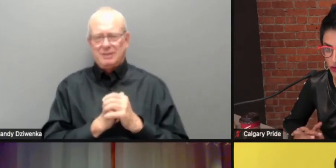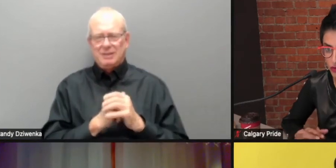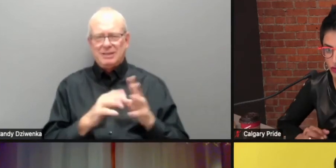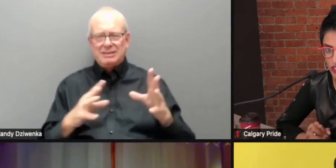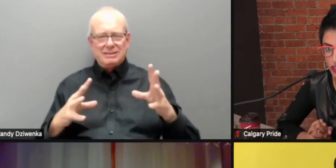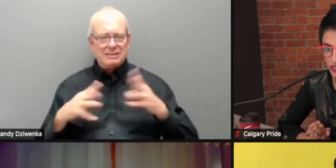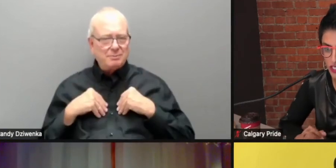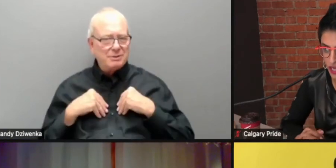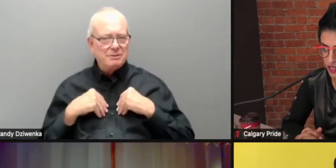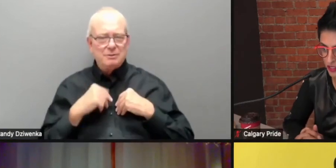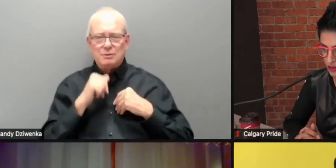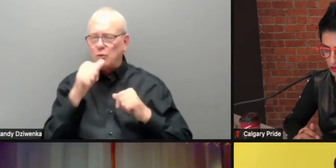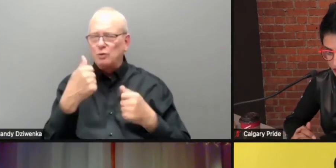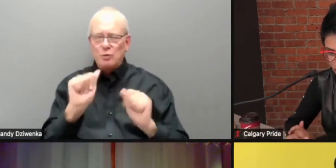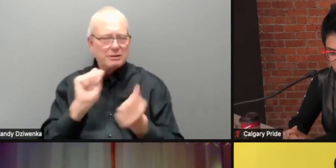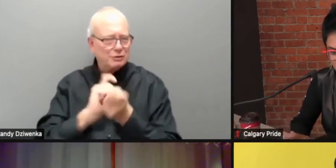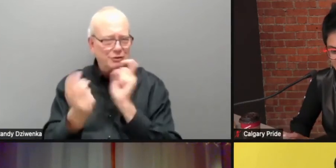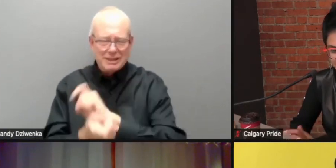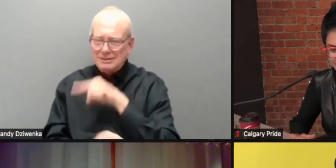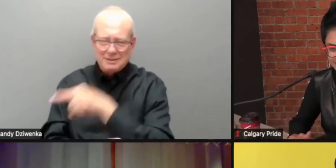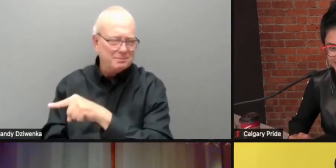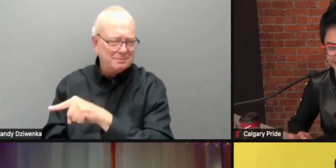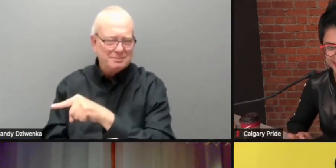being so vulnerable and sharing that.